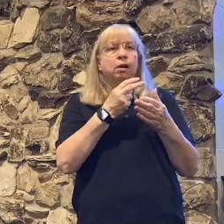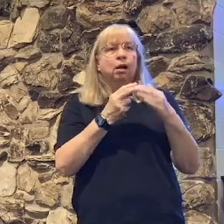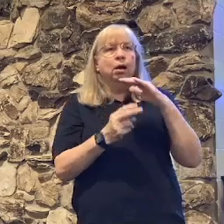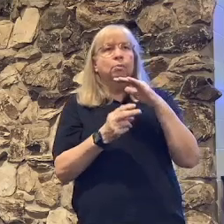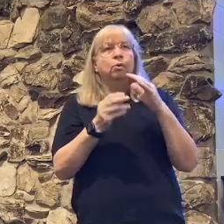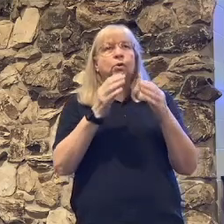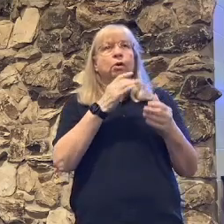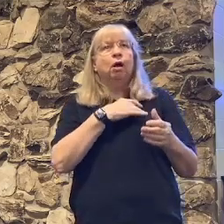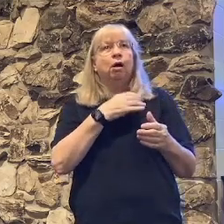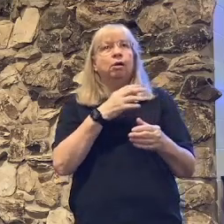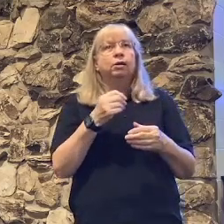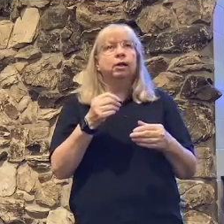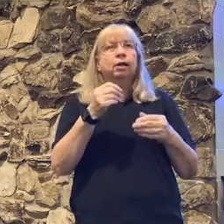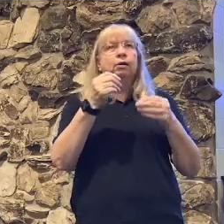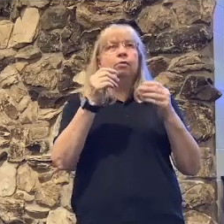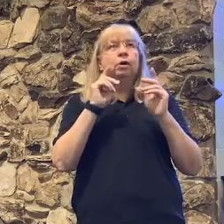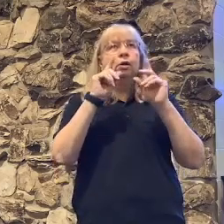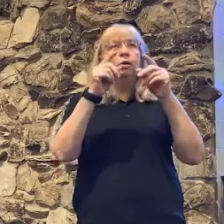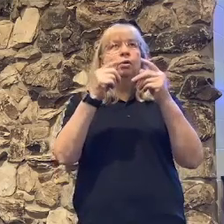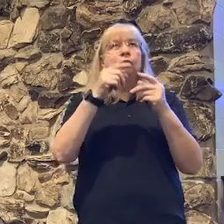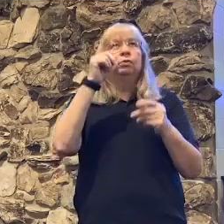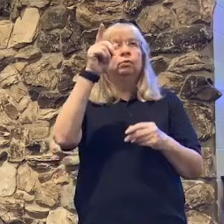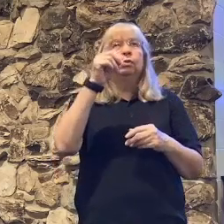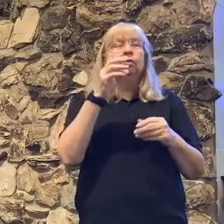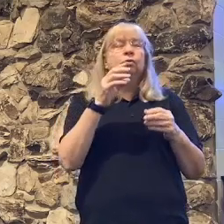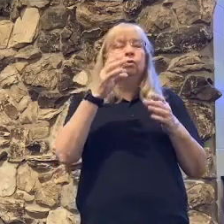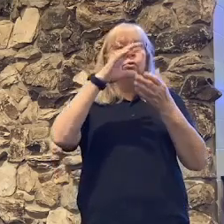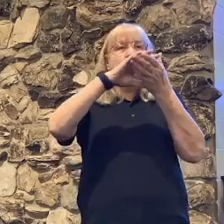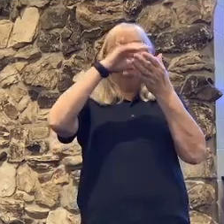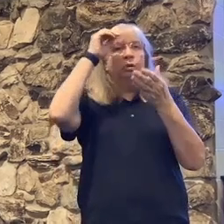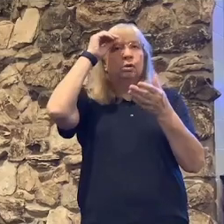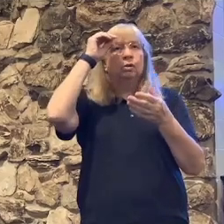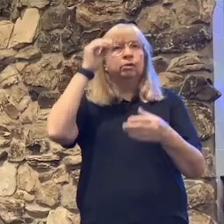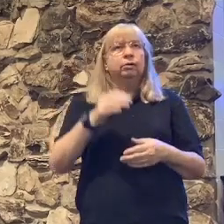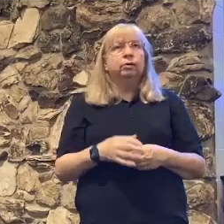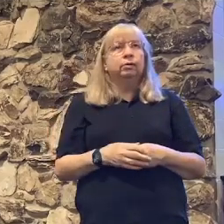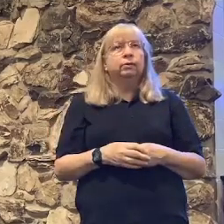We come to you to learn.